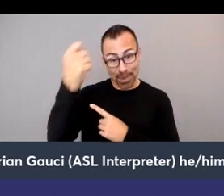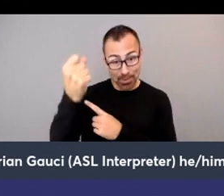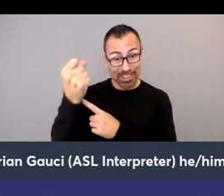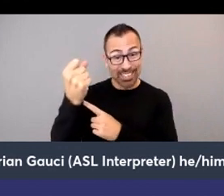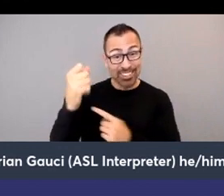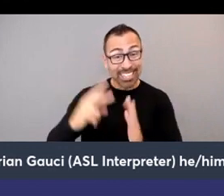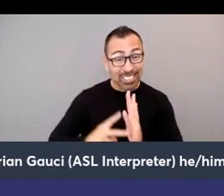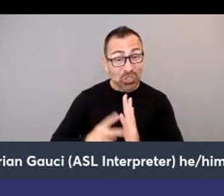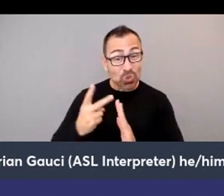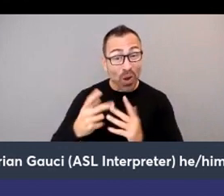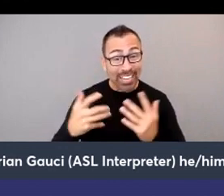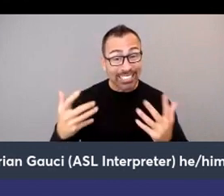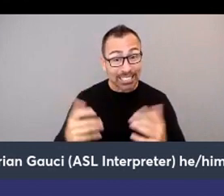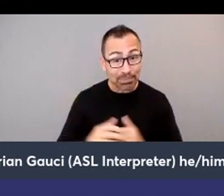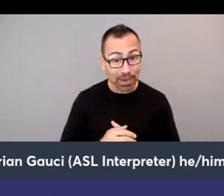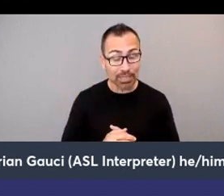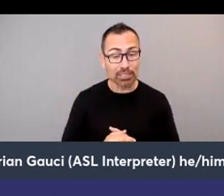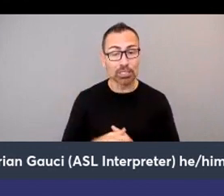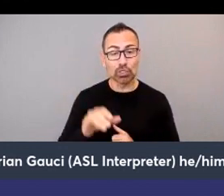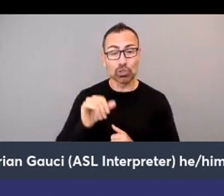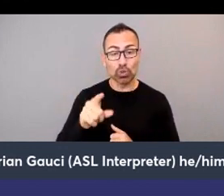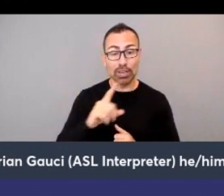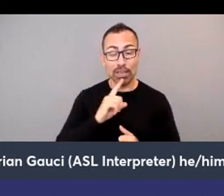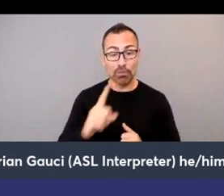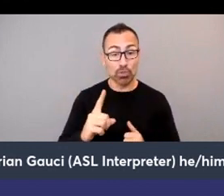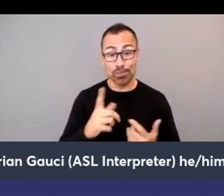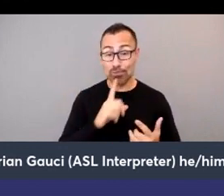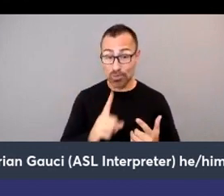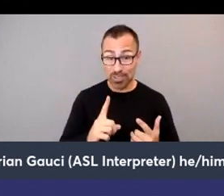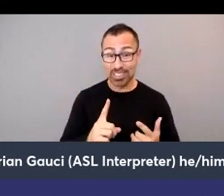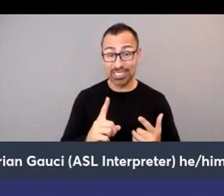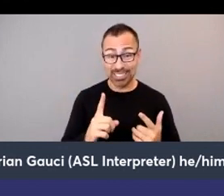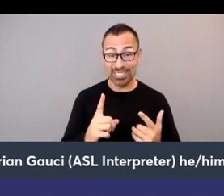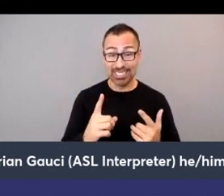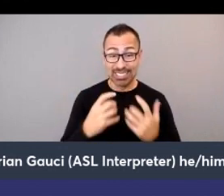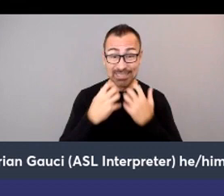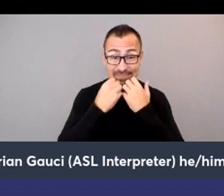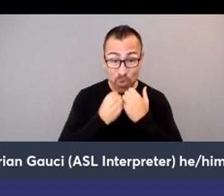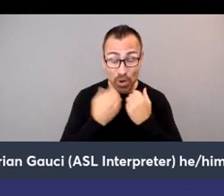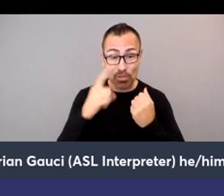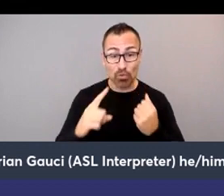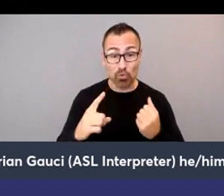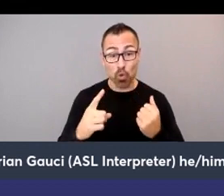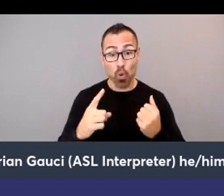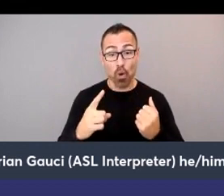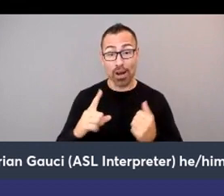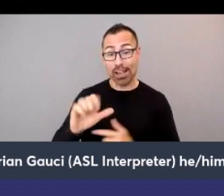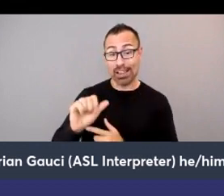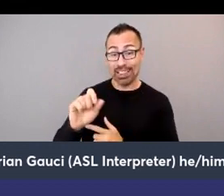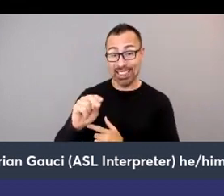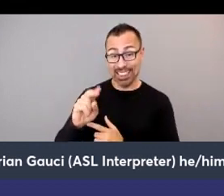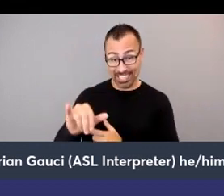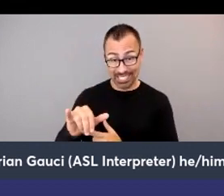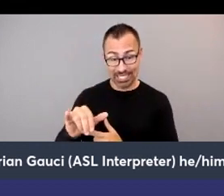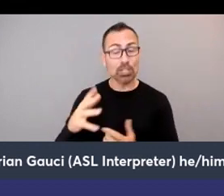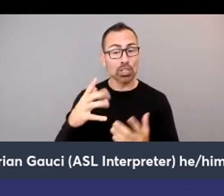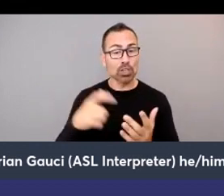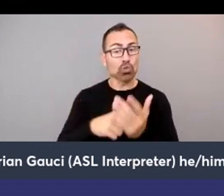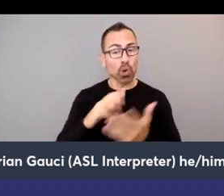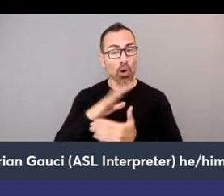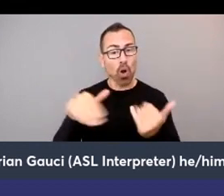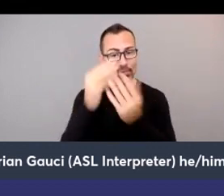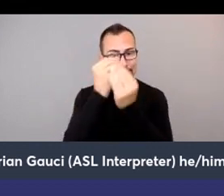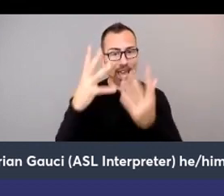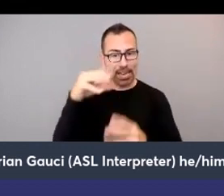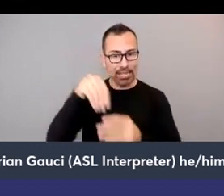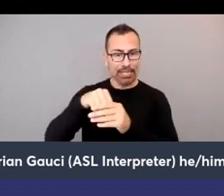very sensitive on throughput and latency, that's when you require to have all data at all times in memory.